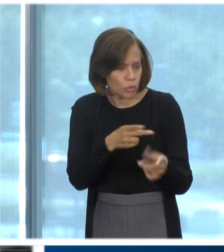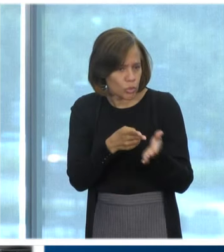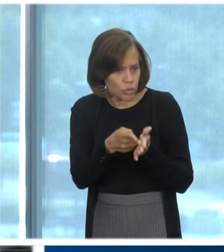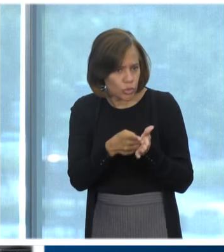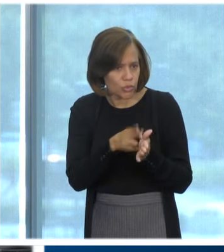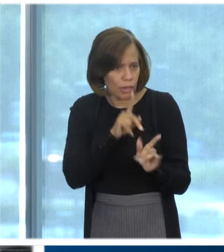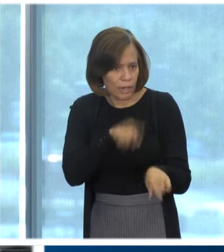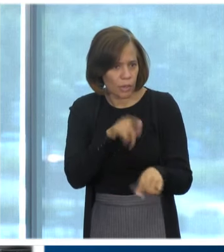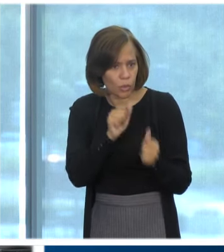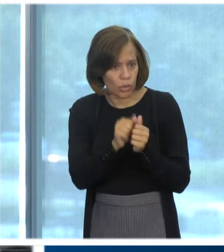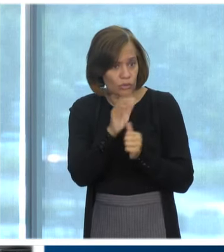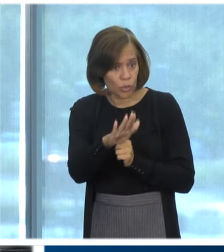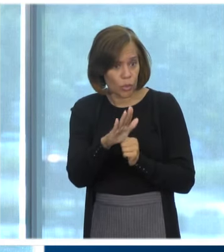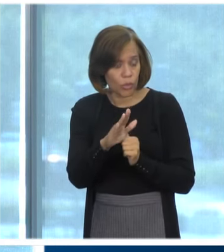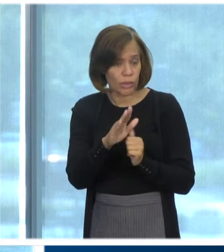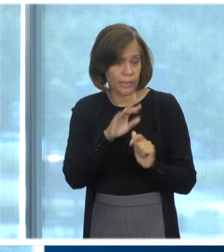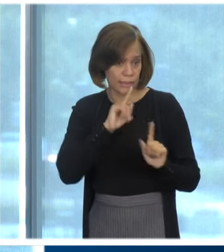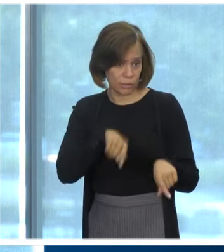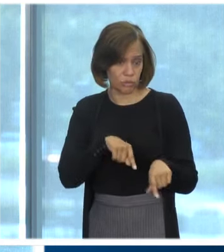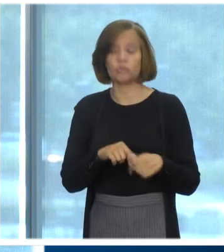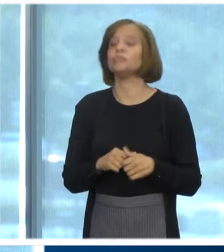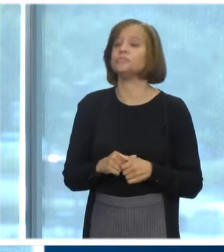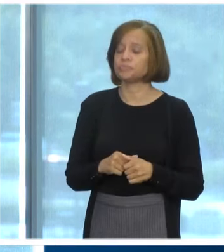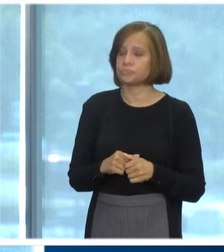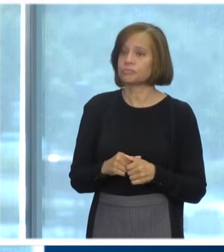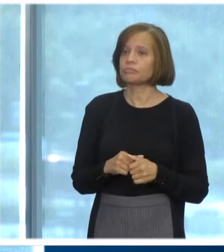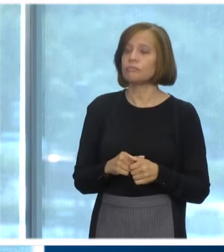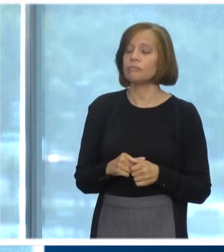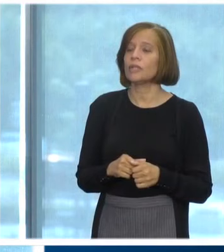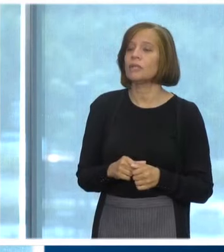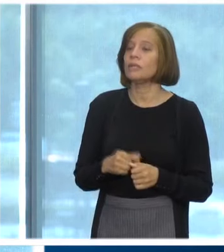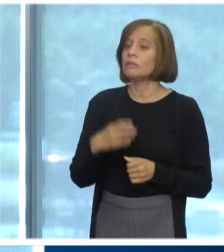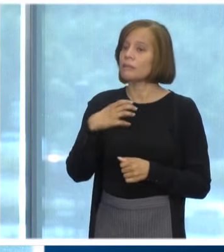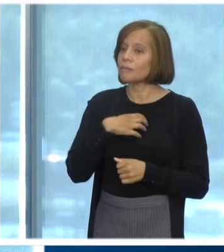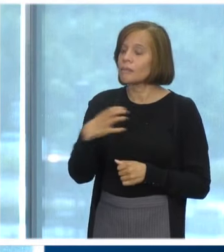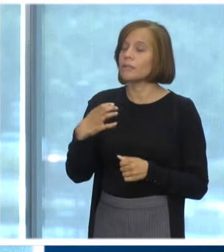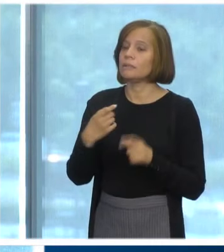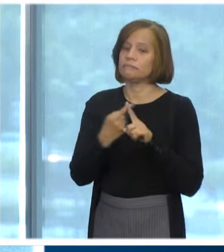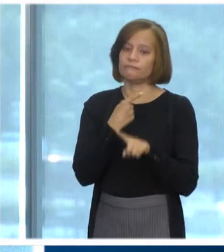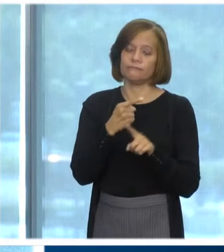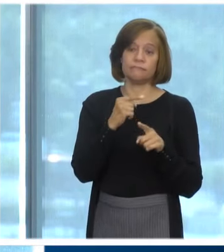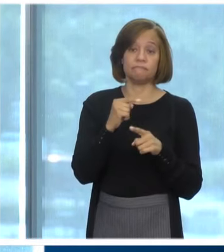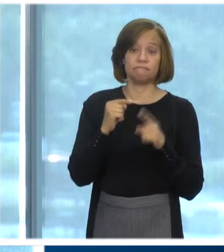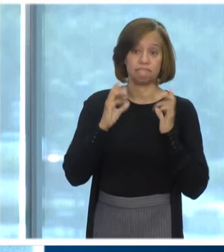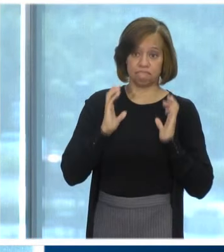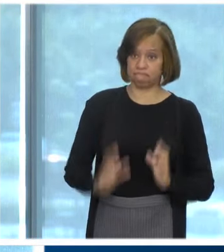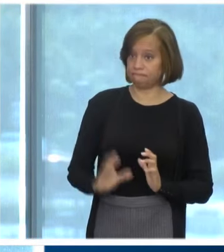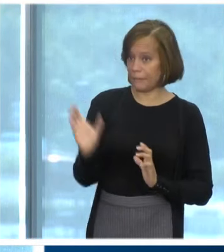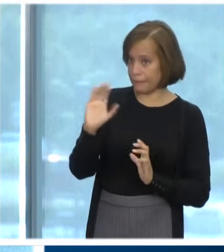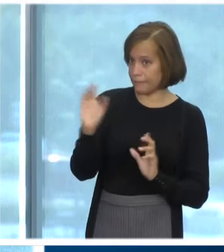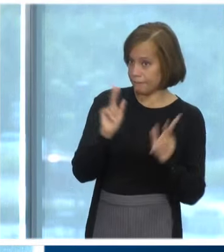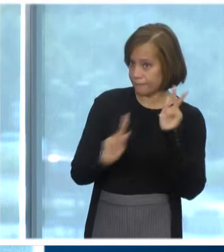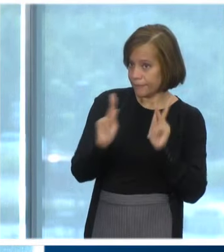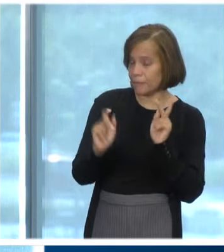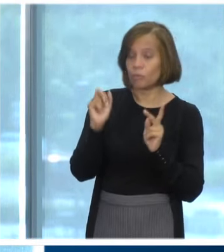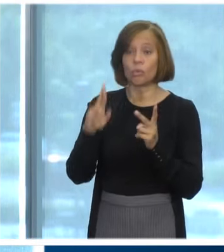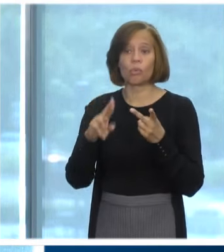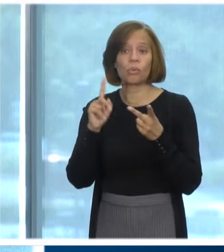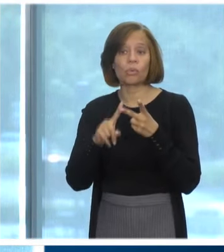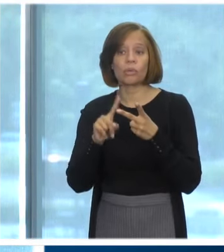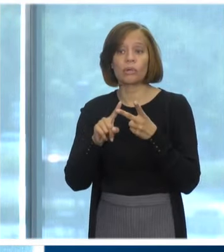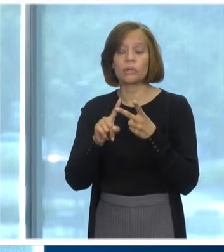The complaints that we investigated came either through citizen complaints to the Internal Affairs Bureau, which is the normal process for submitting a